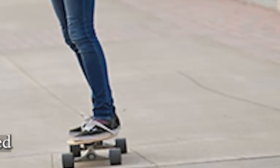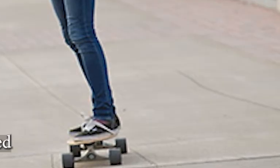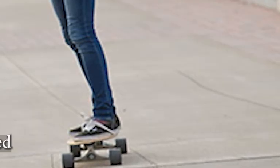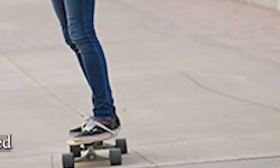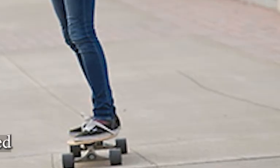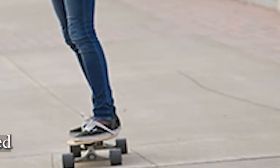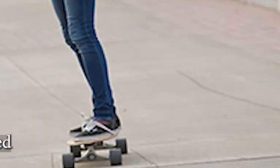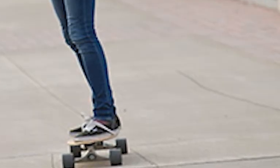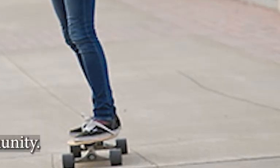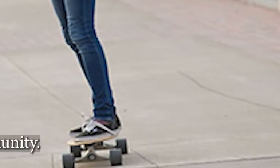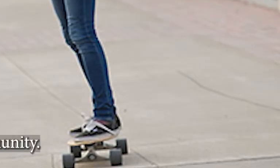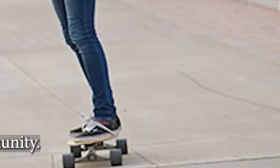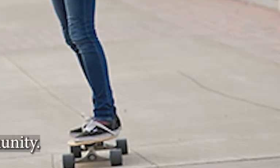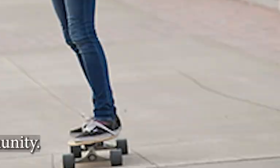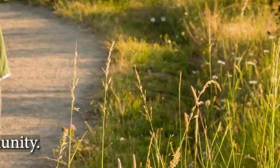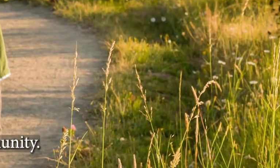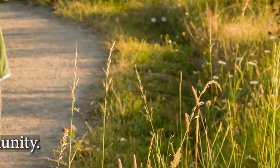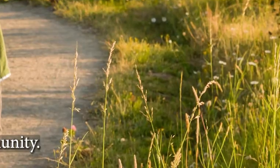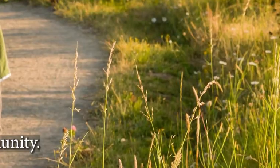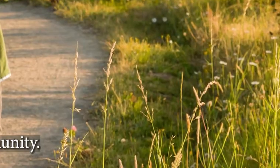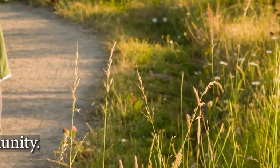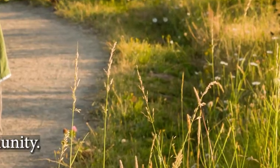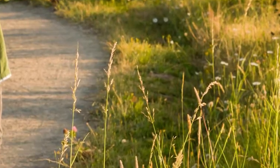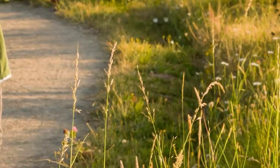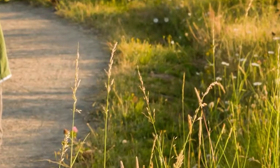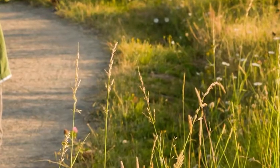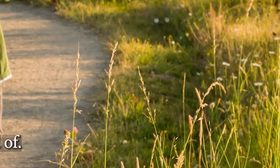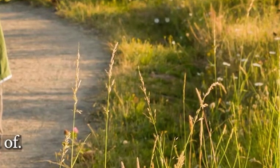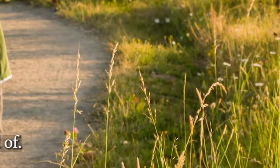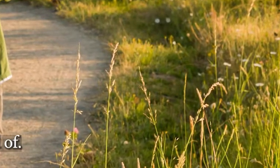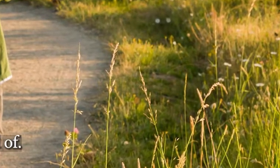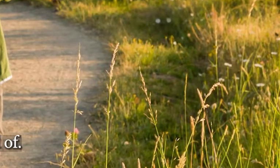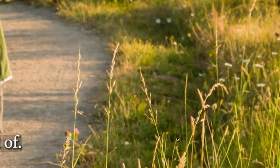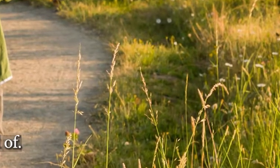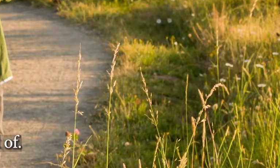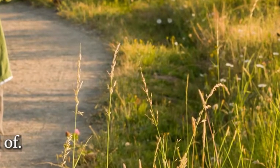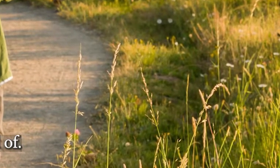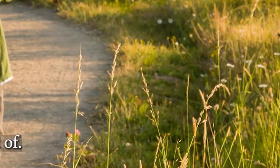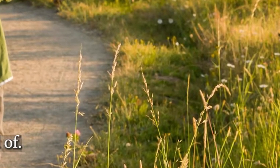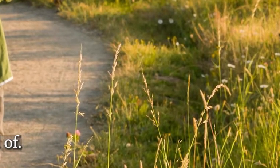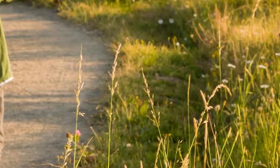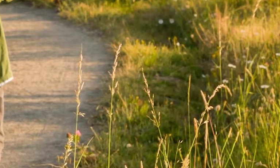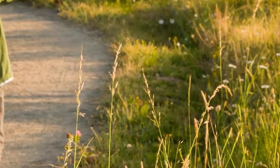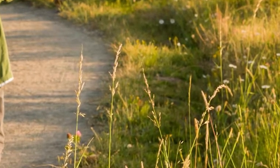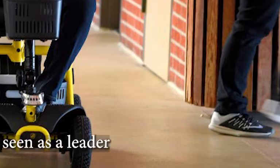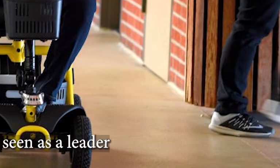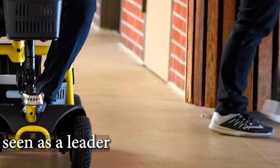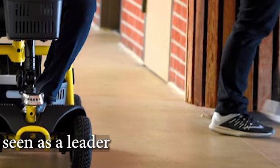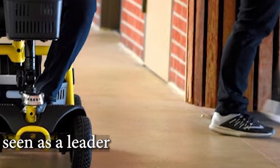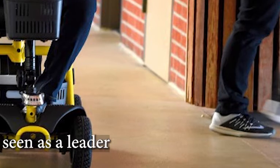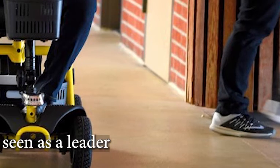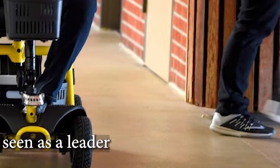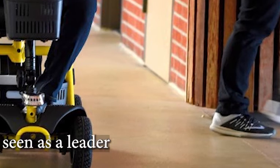are truly connected and are part of this community. That's what I am proud of. And